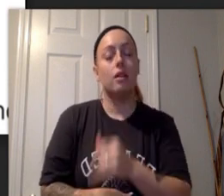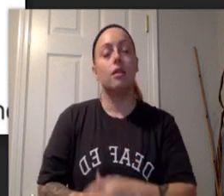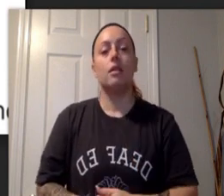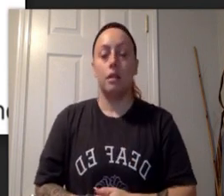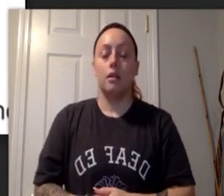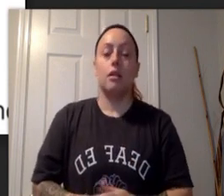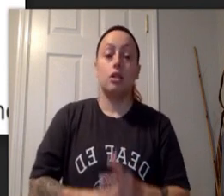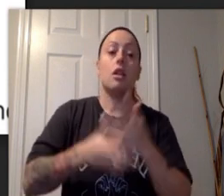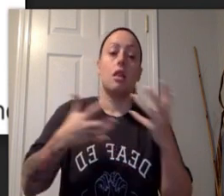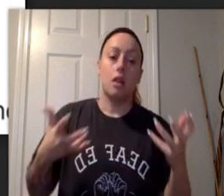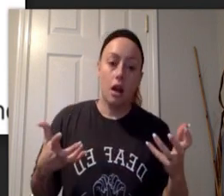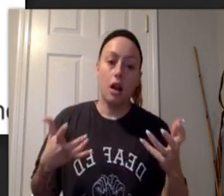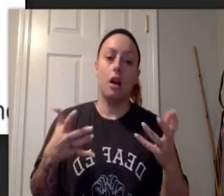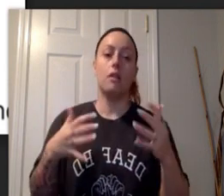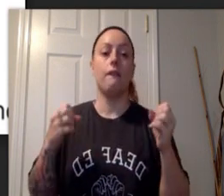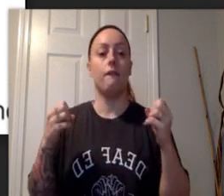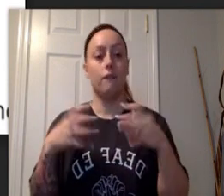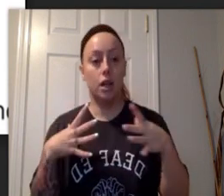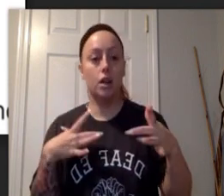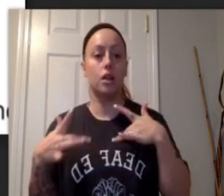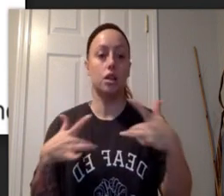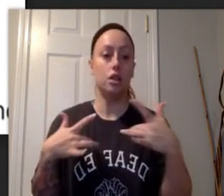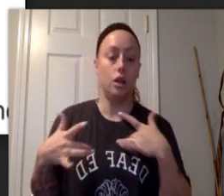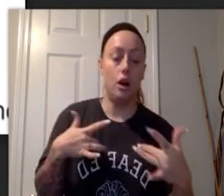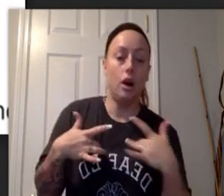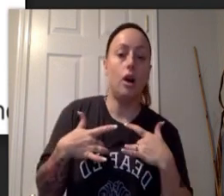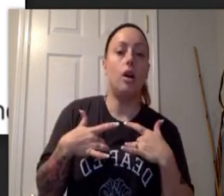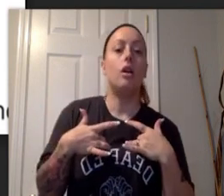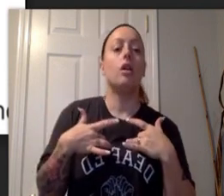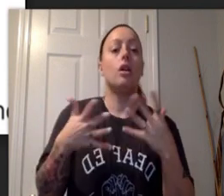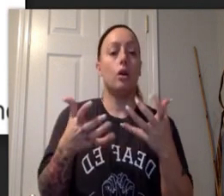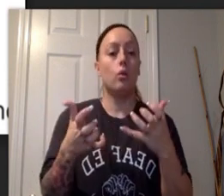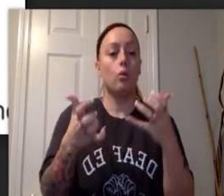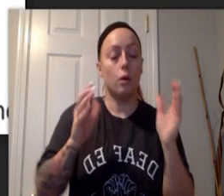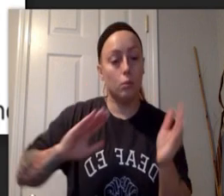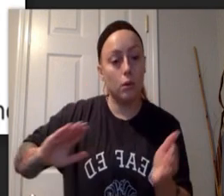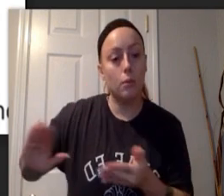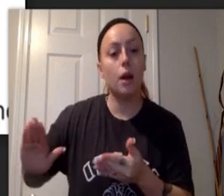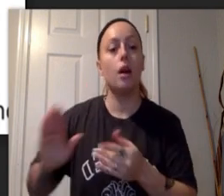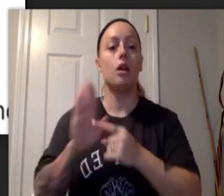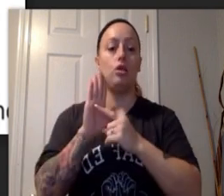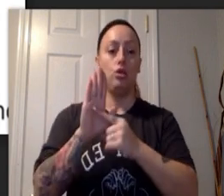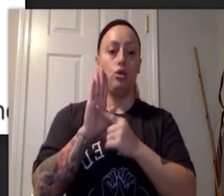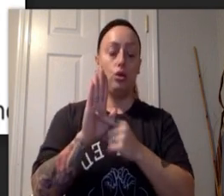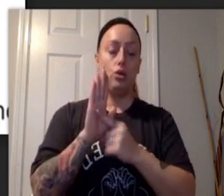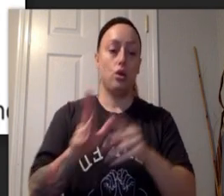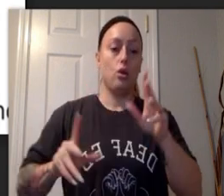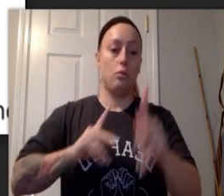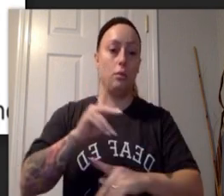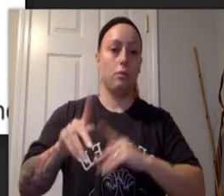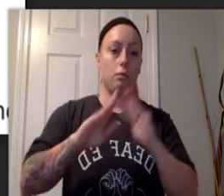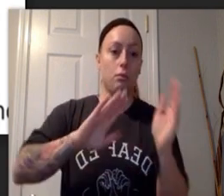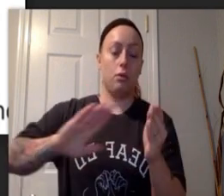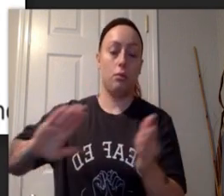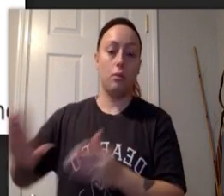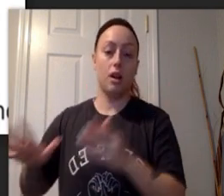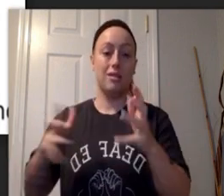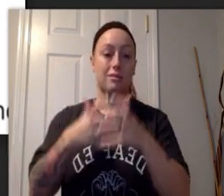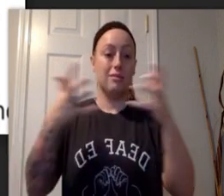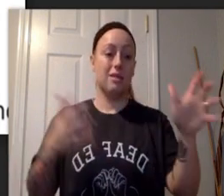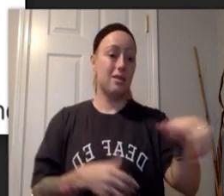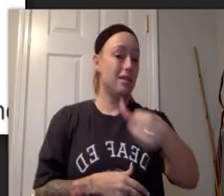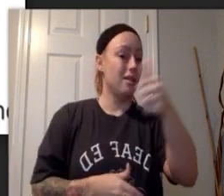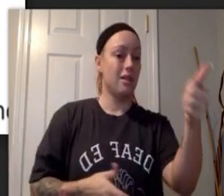people just want to know what to do, want to be prepared. And this training has been shown to prepare people just as much as any